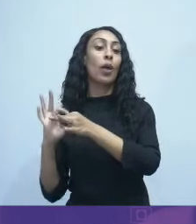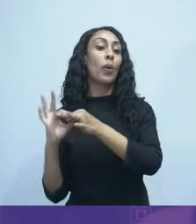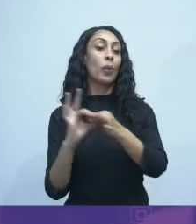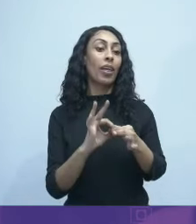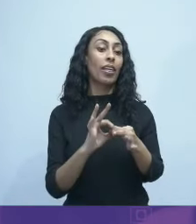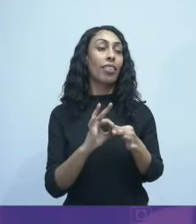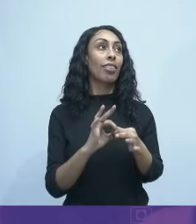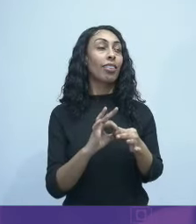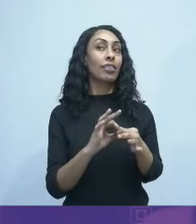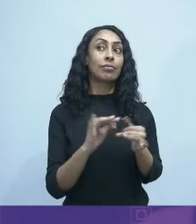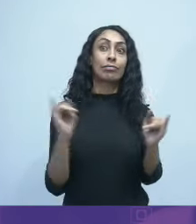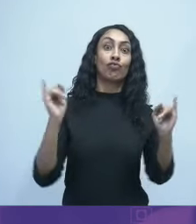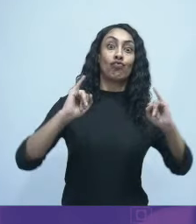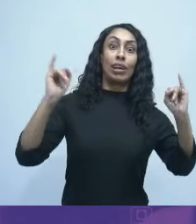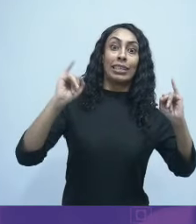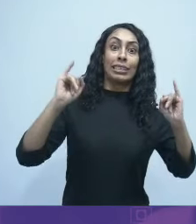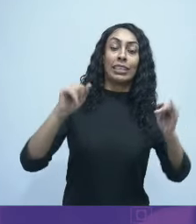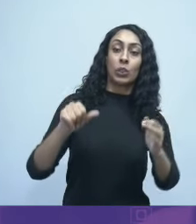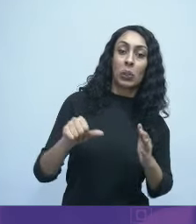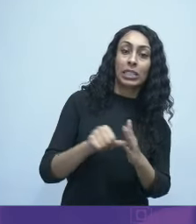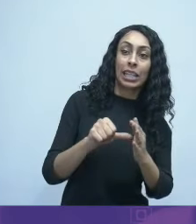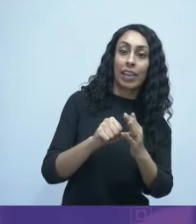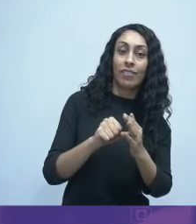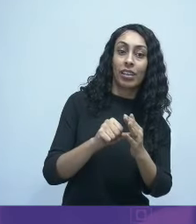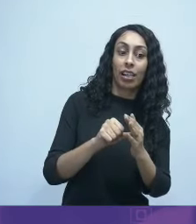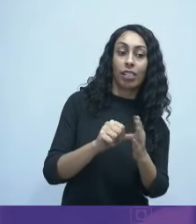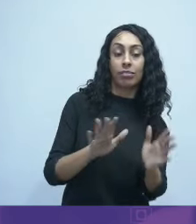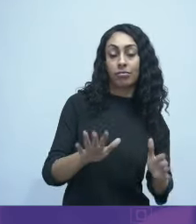face a crisis or a difficulty or a challenge of any